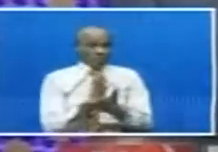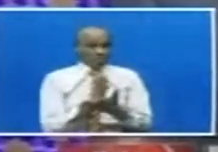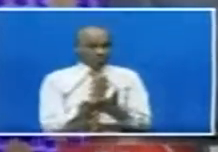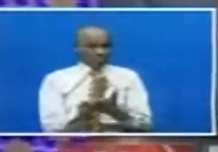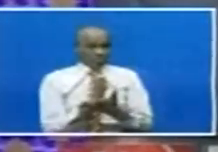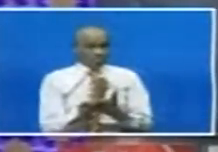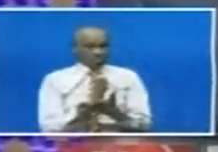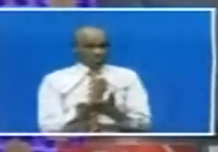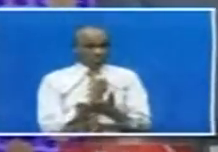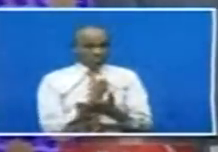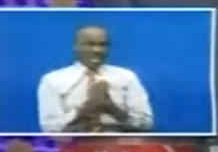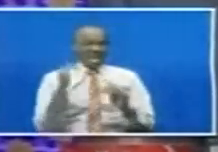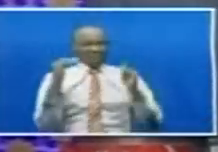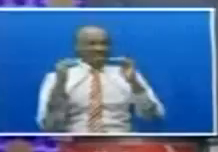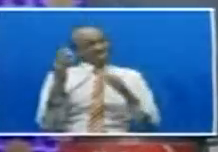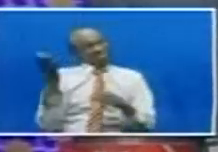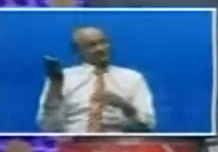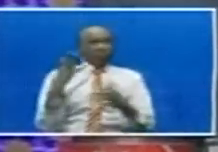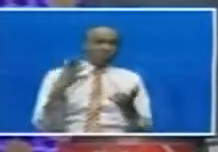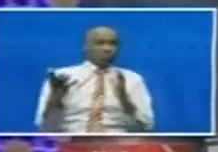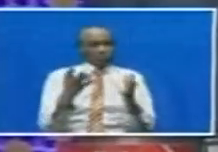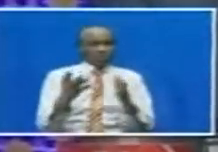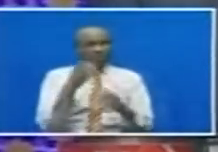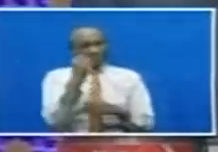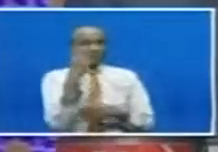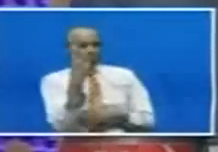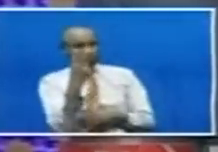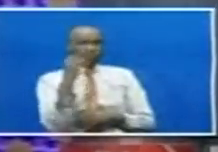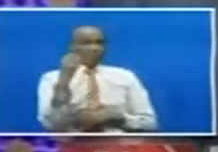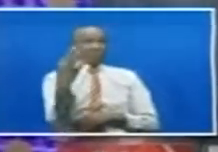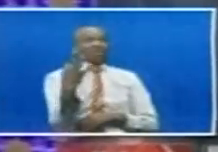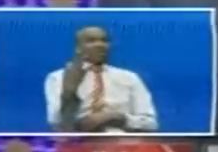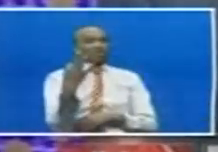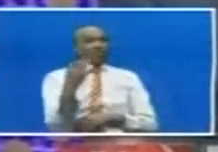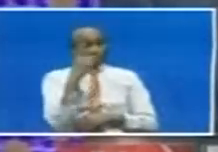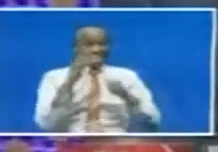average age? The average age, as far as I'm concerned, was about 52 or 53. That time, it's